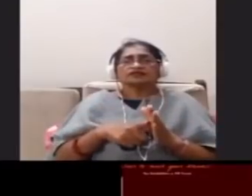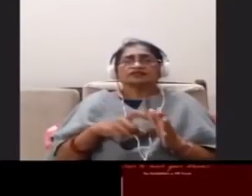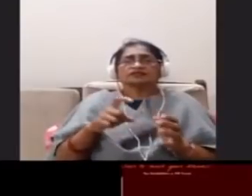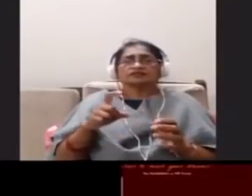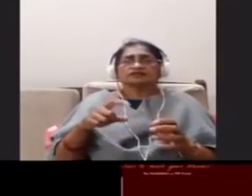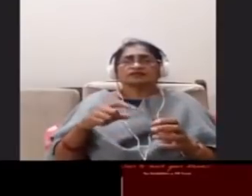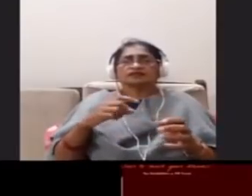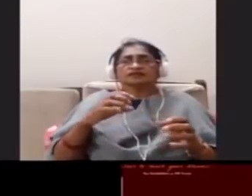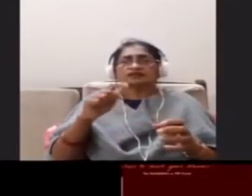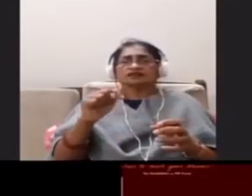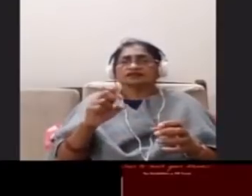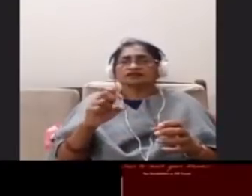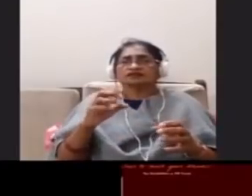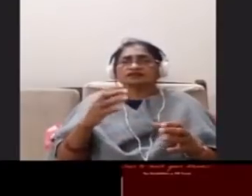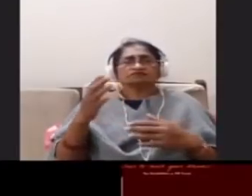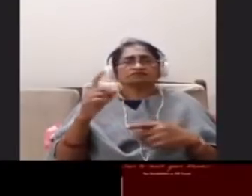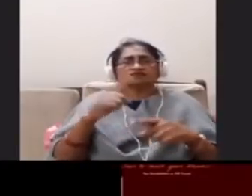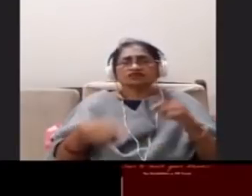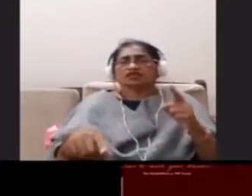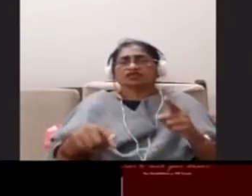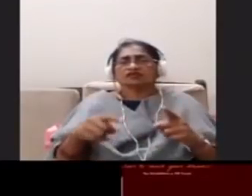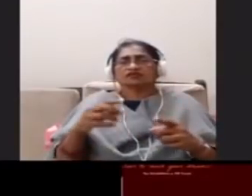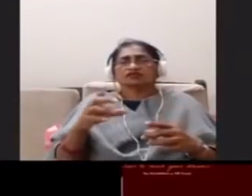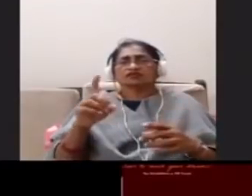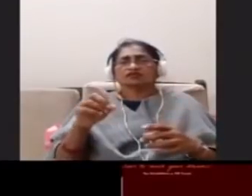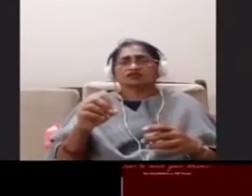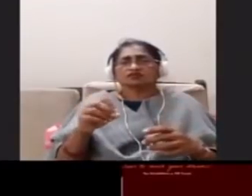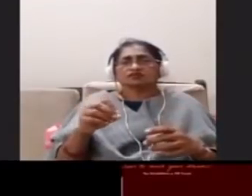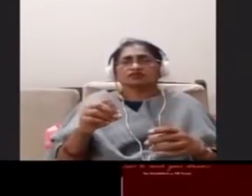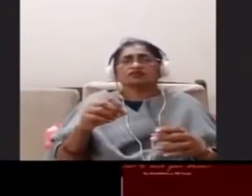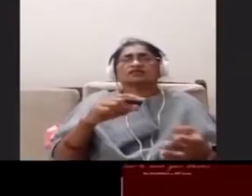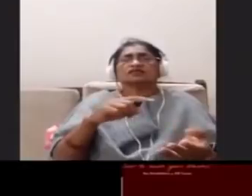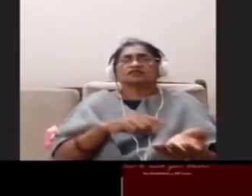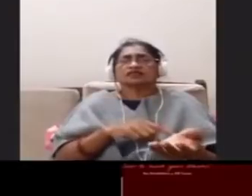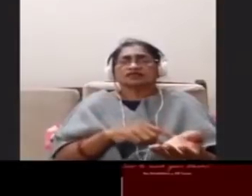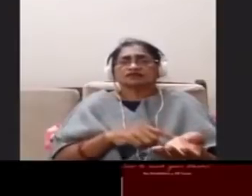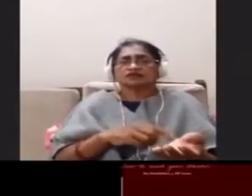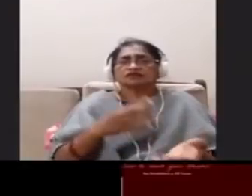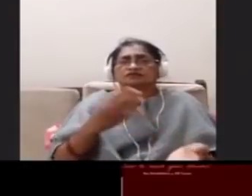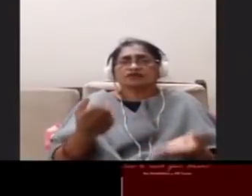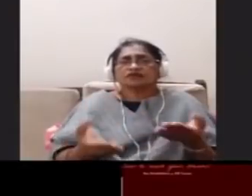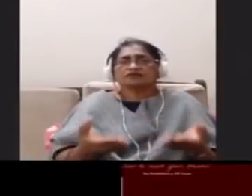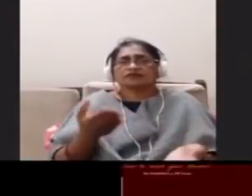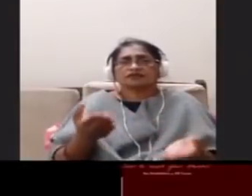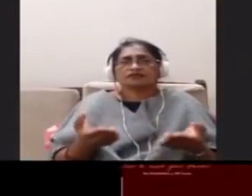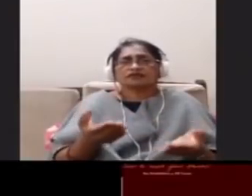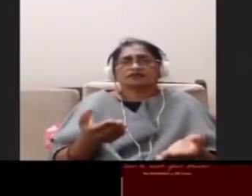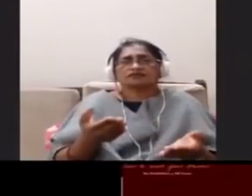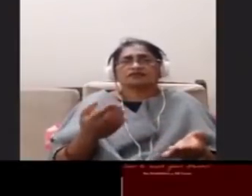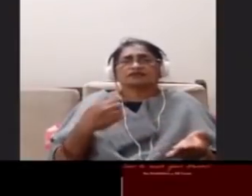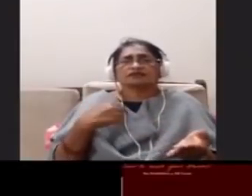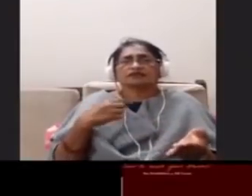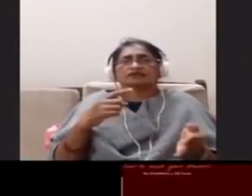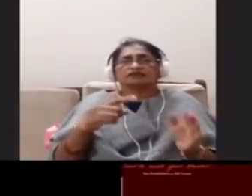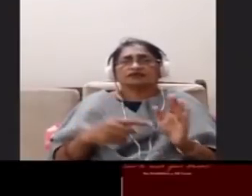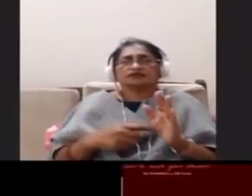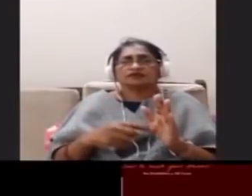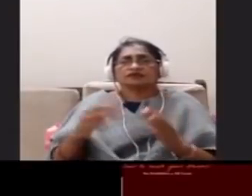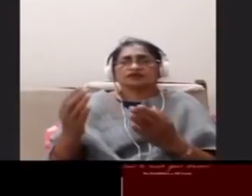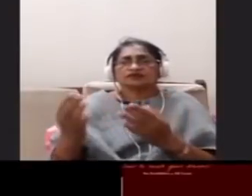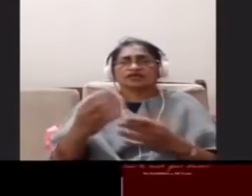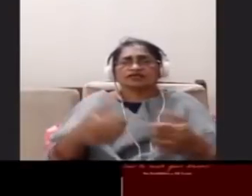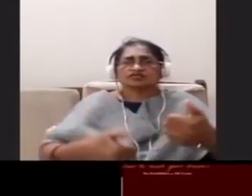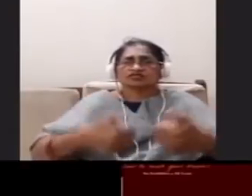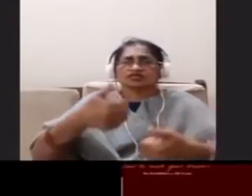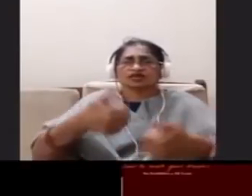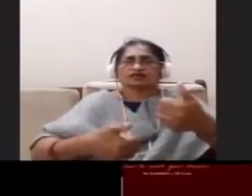only reconstruct that, because we cannot go back to pre-colonial times. Neither are we really modern. In fact, we face a challenge